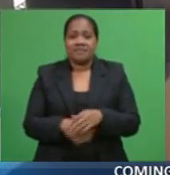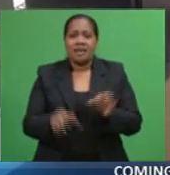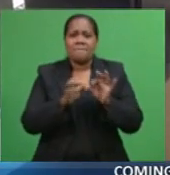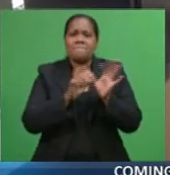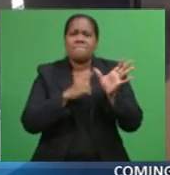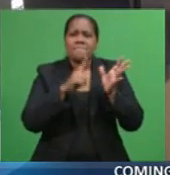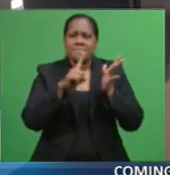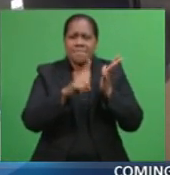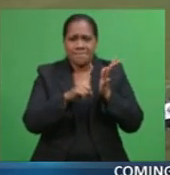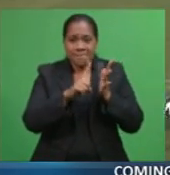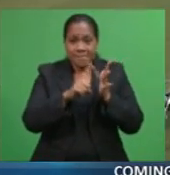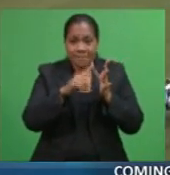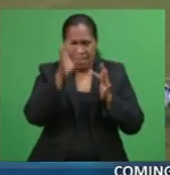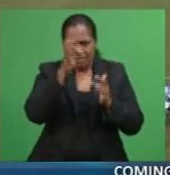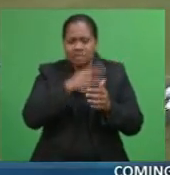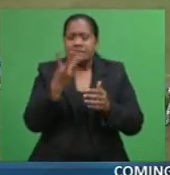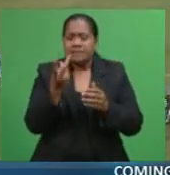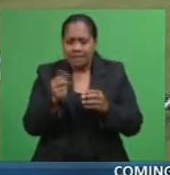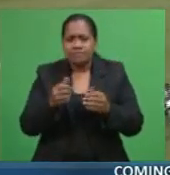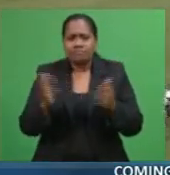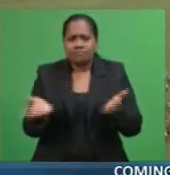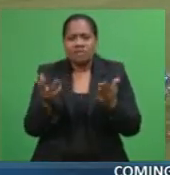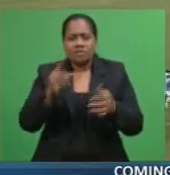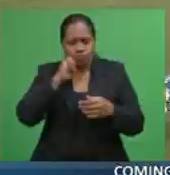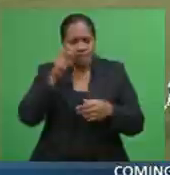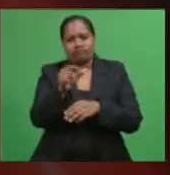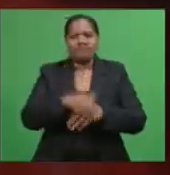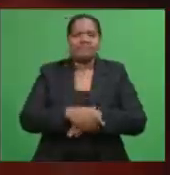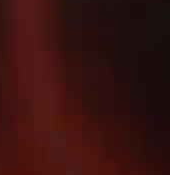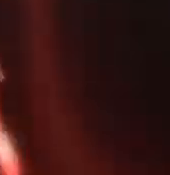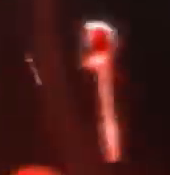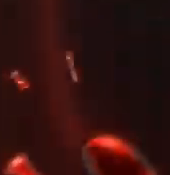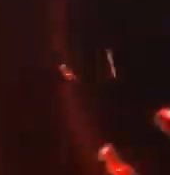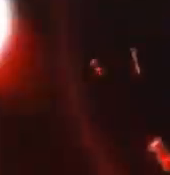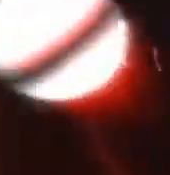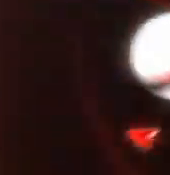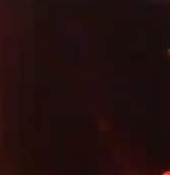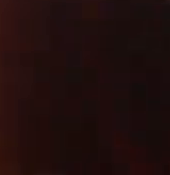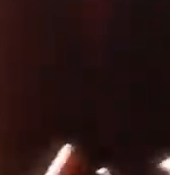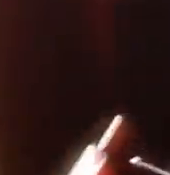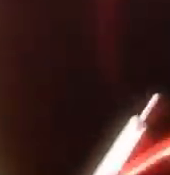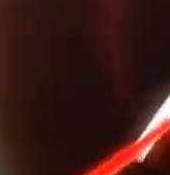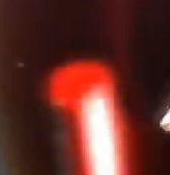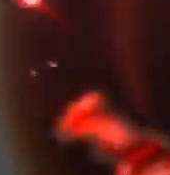And Bai believes some players will need to re-look at their career.